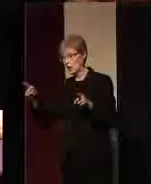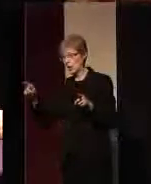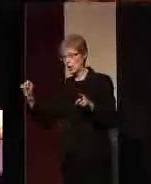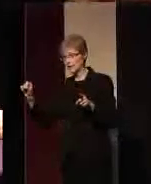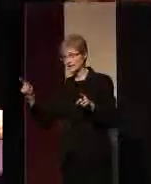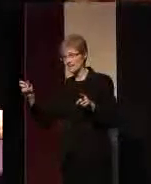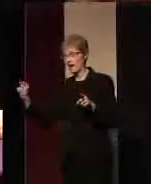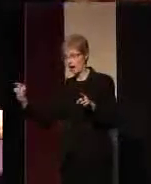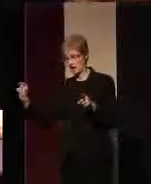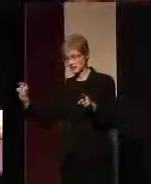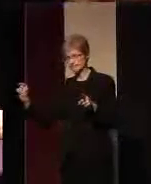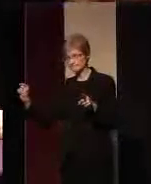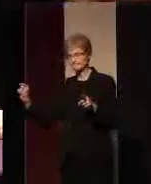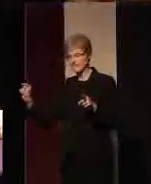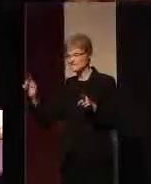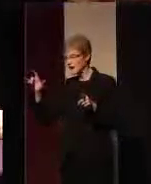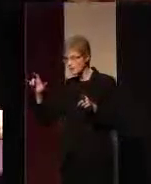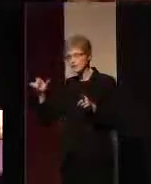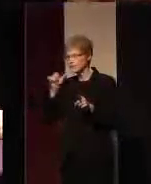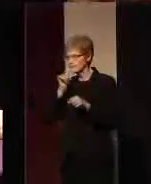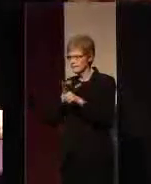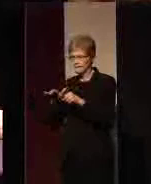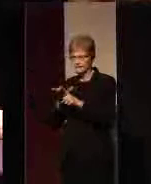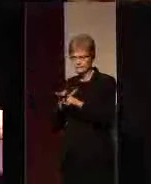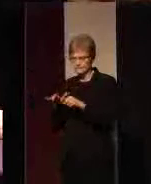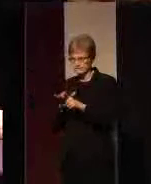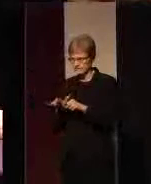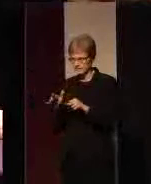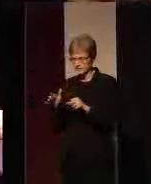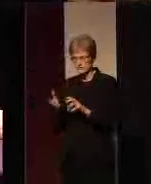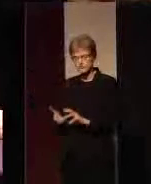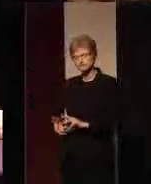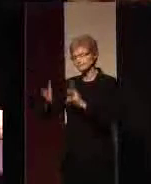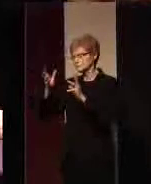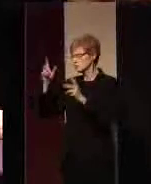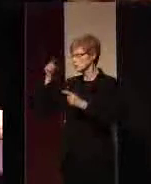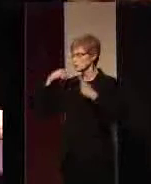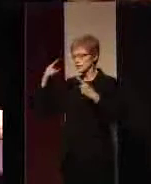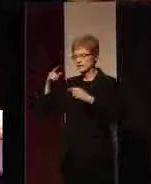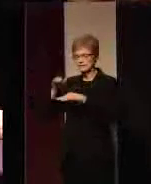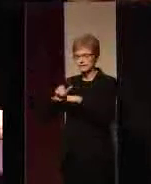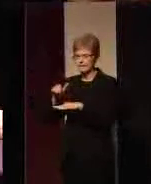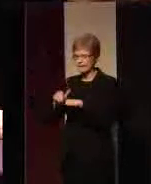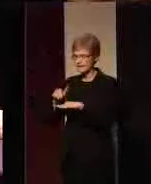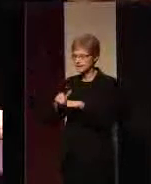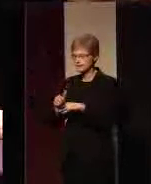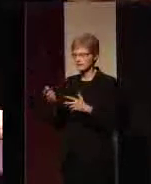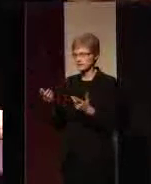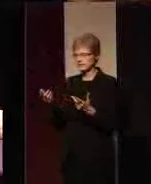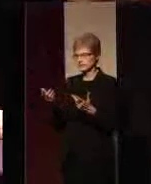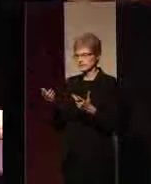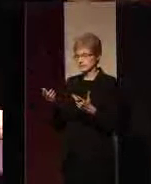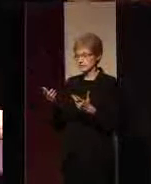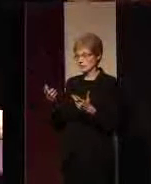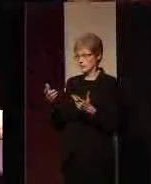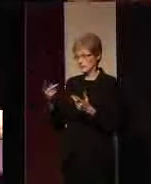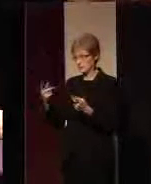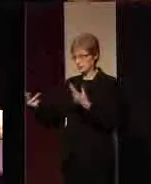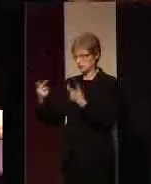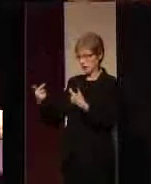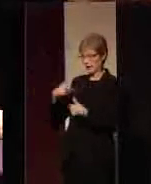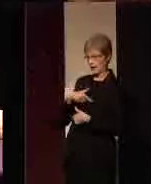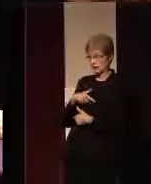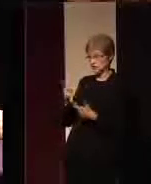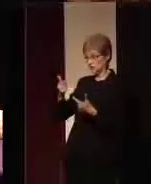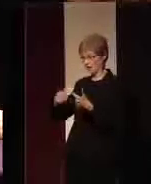Hunt, and we still couldn't keep up with it. So that was a crazy night. I felt, they shot at us, they shot at